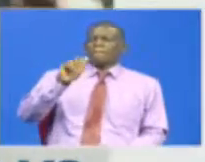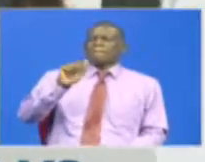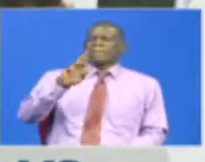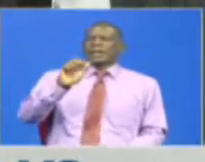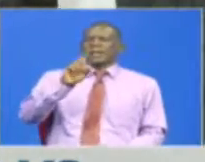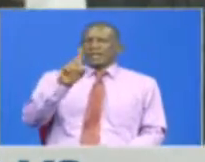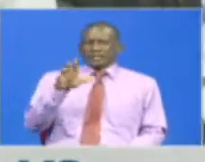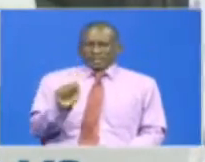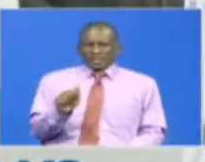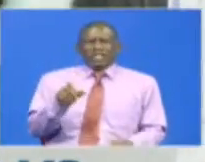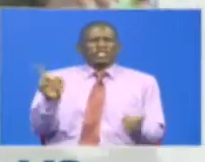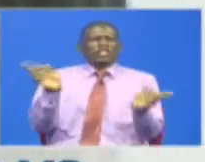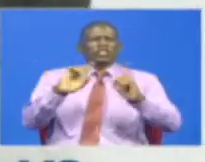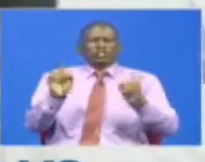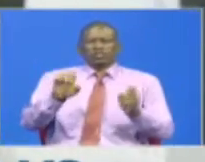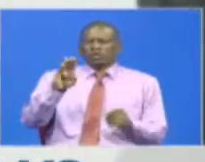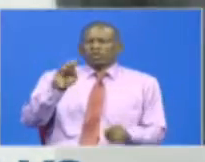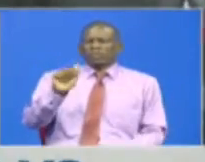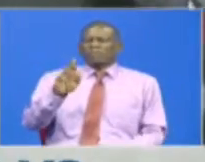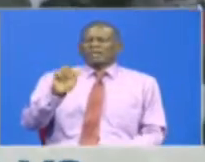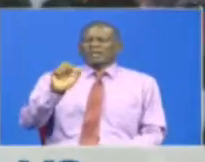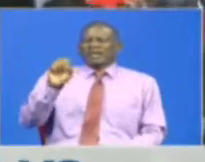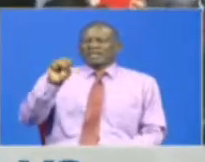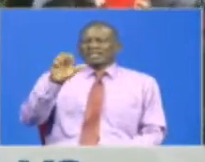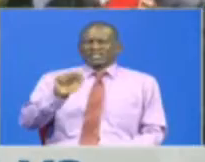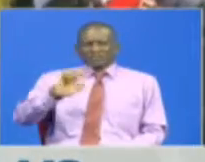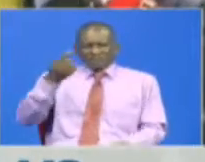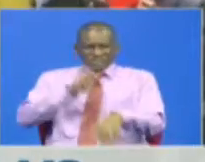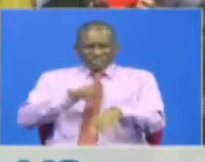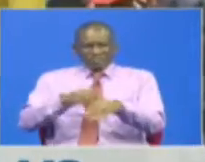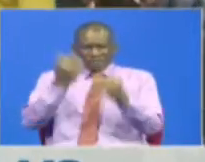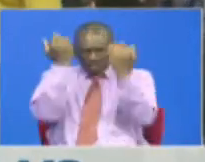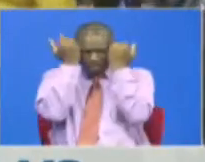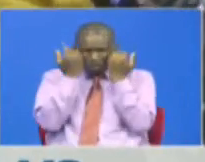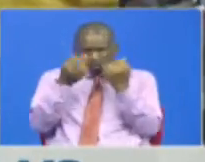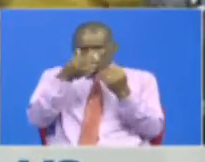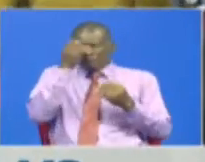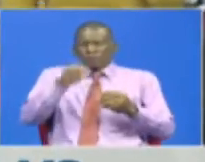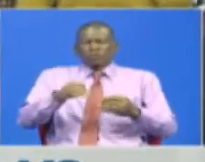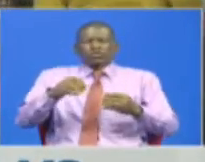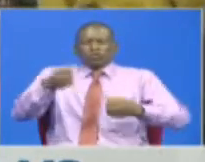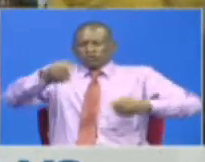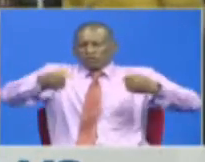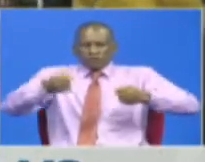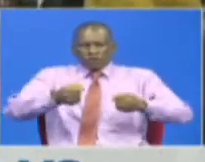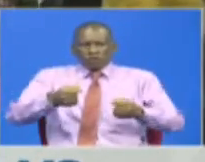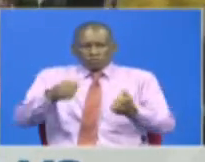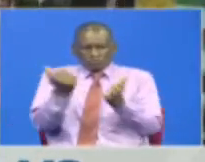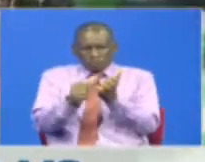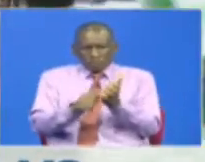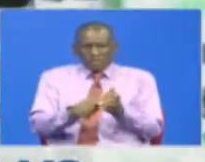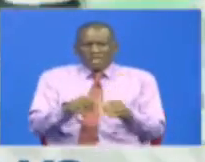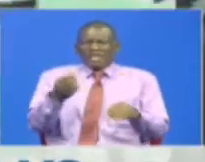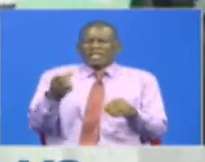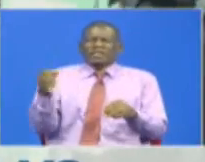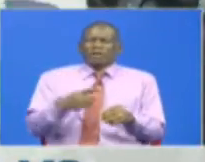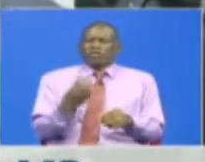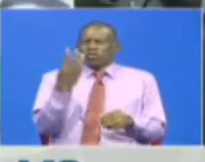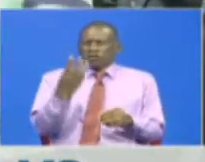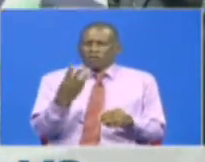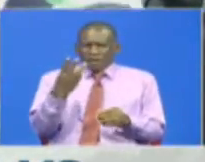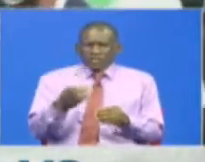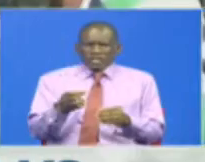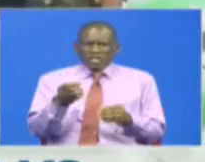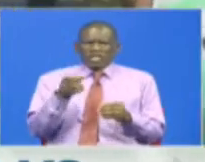This is not Mr. Barasa's first appearance in court and because of a car either. In March, Barasa faced a bankruptcy